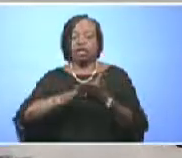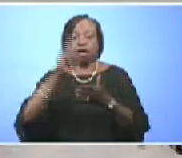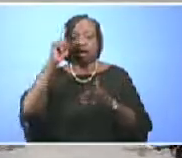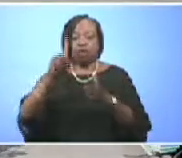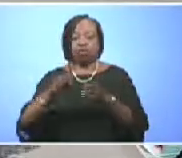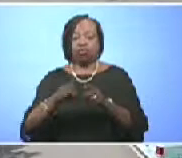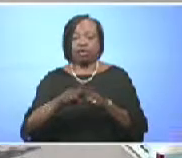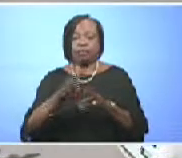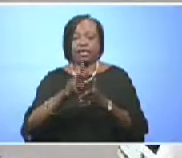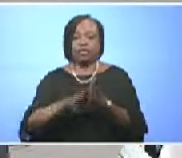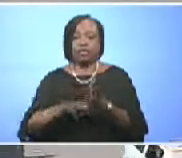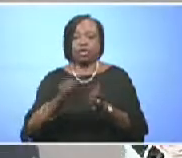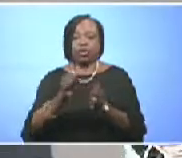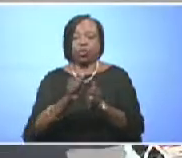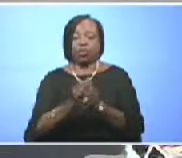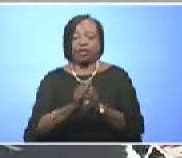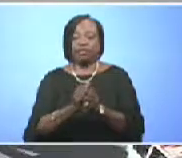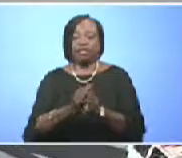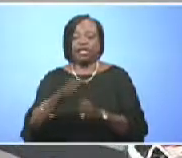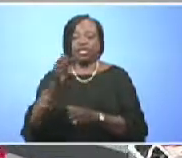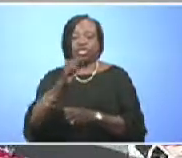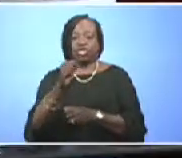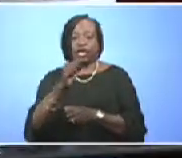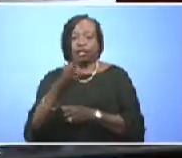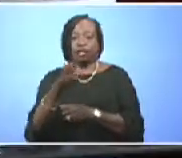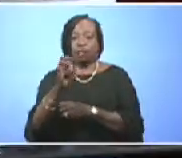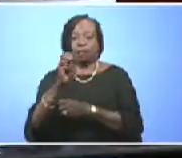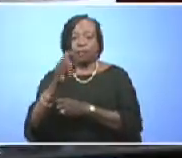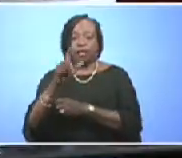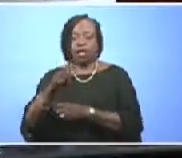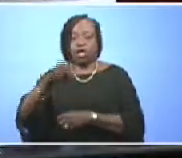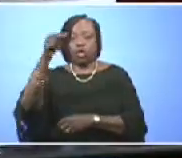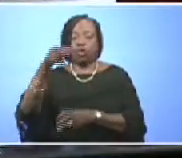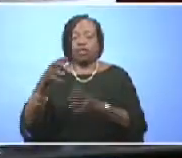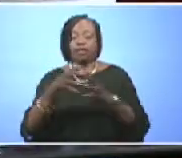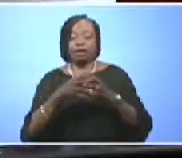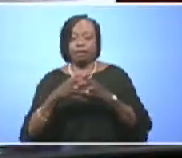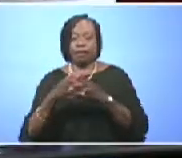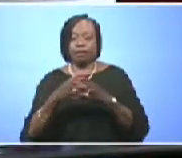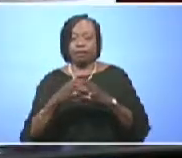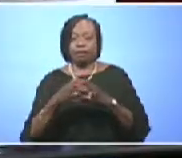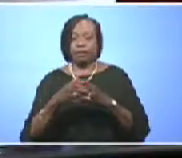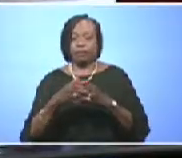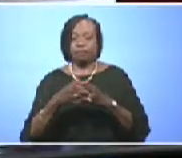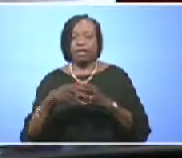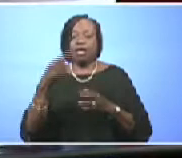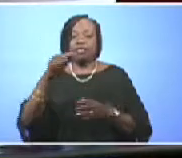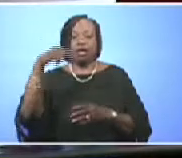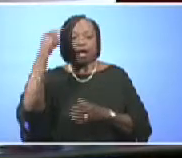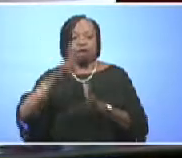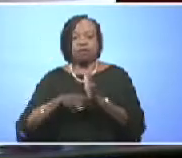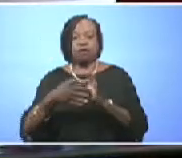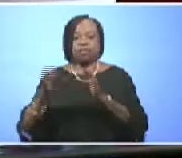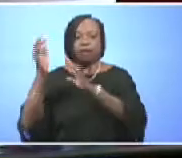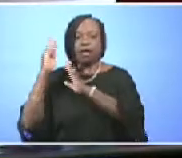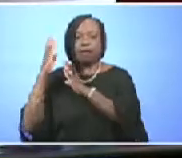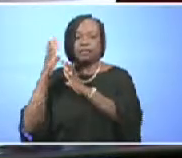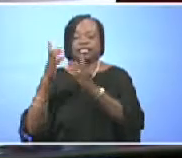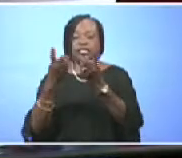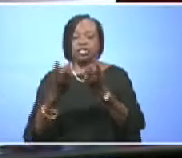North America for new plant and rate bonds. The government of the Bahamas has determined